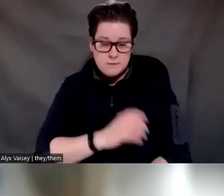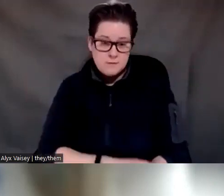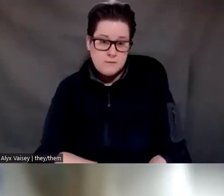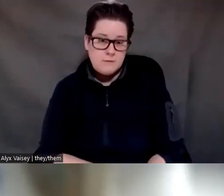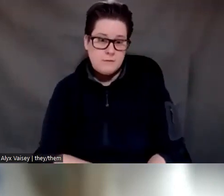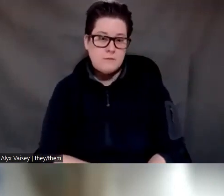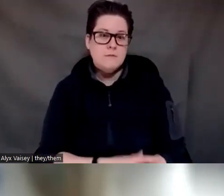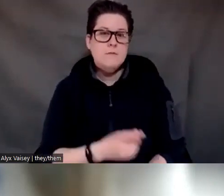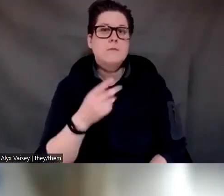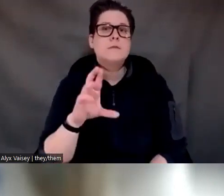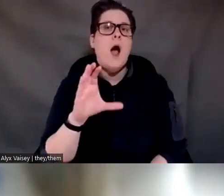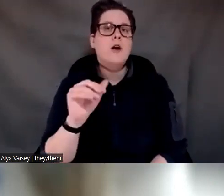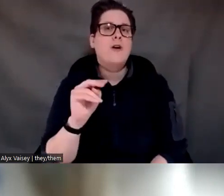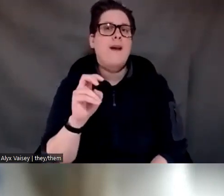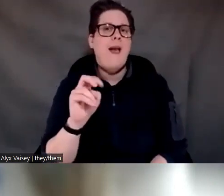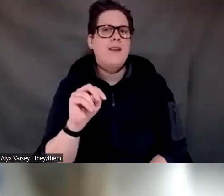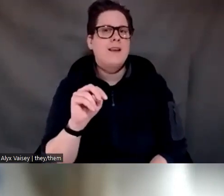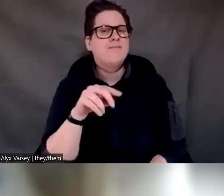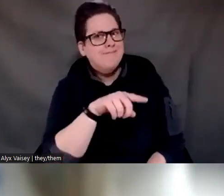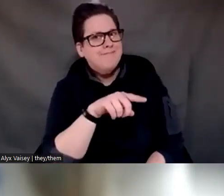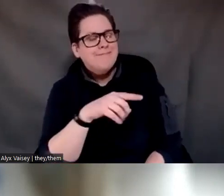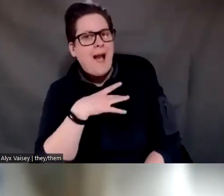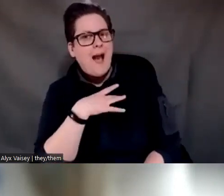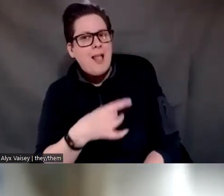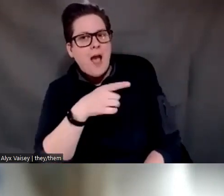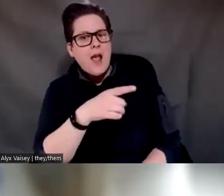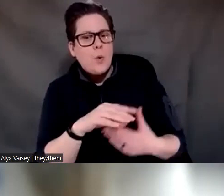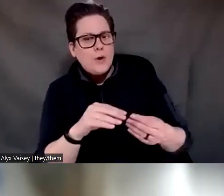I like your notion about